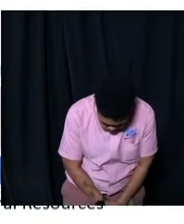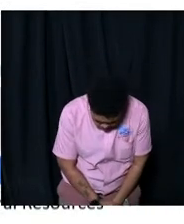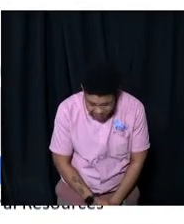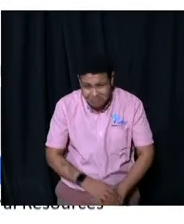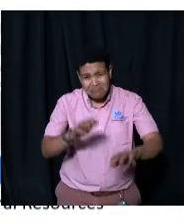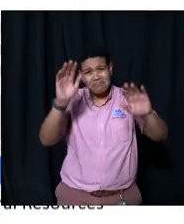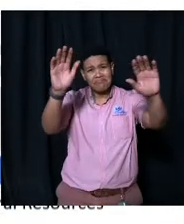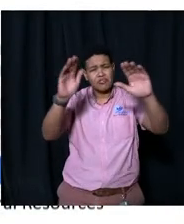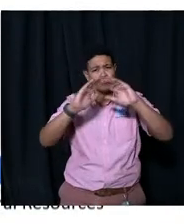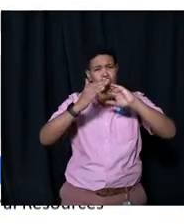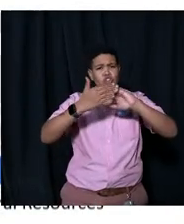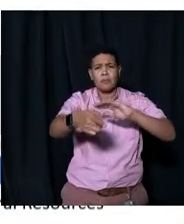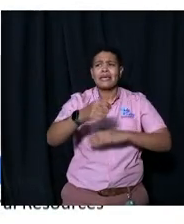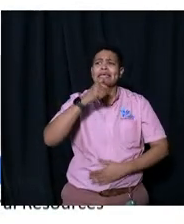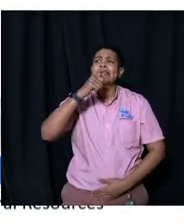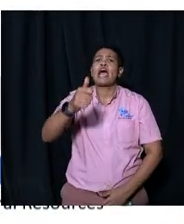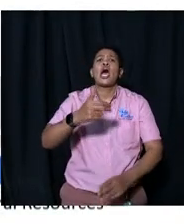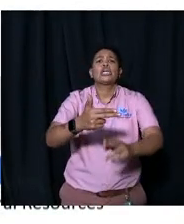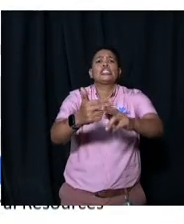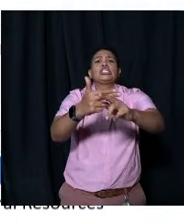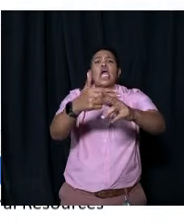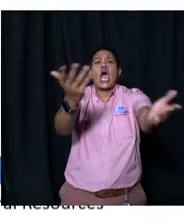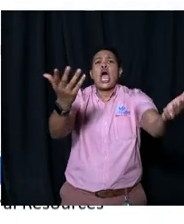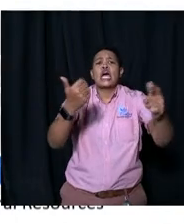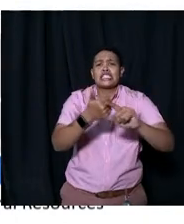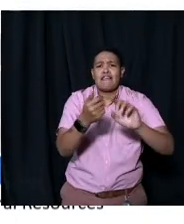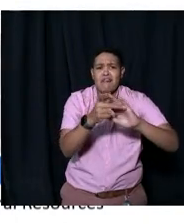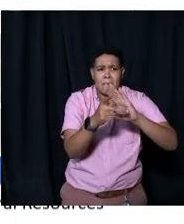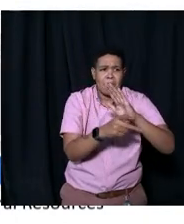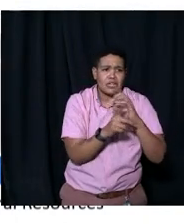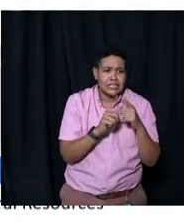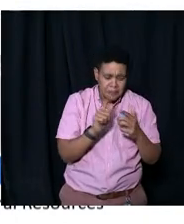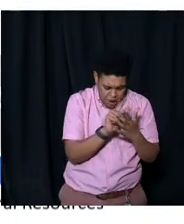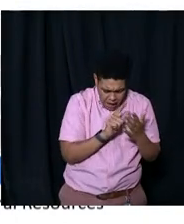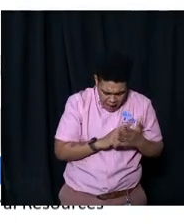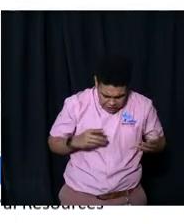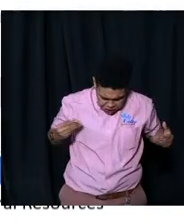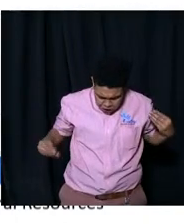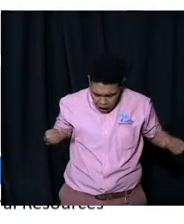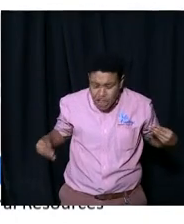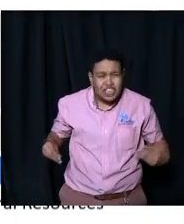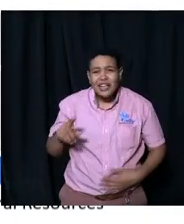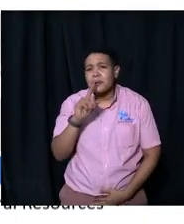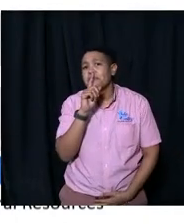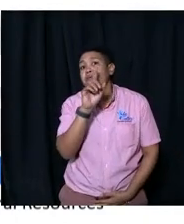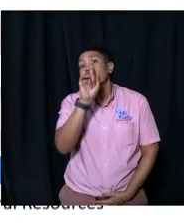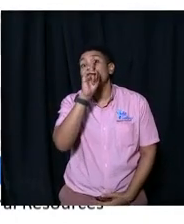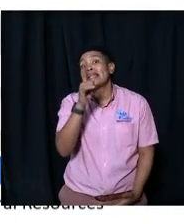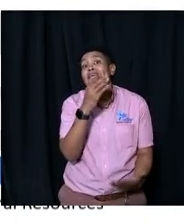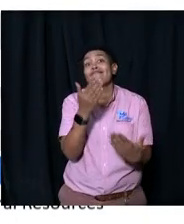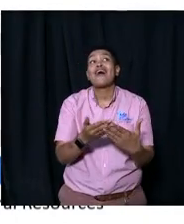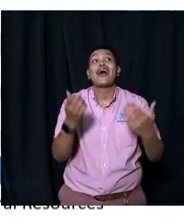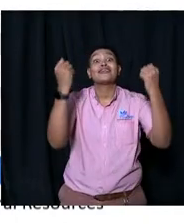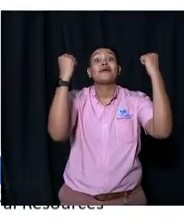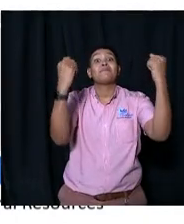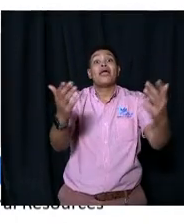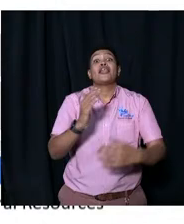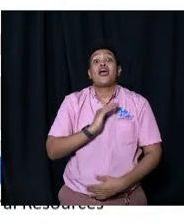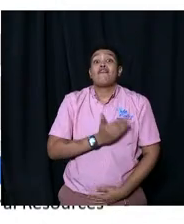So Jamaica is not short of policies and legislation, and in fact, many of